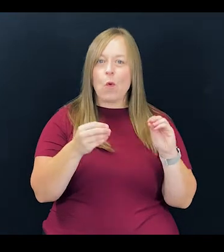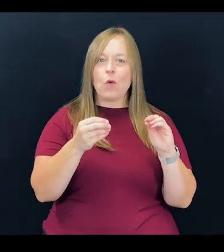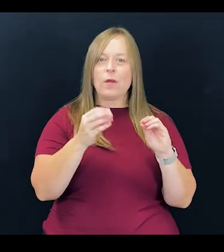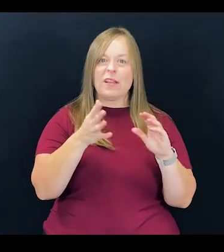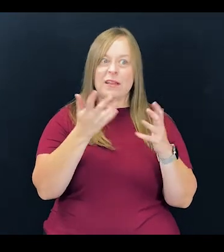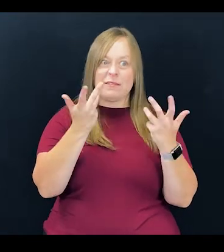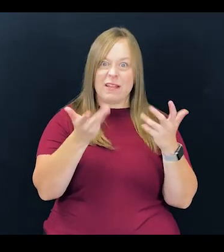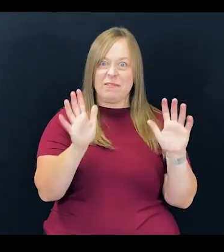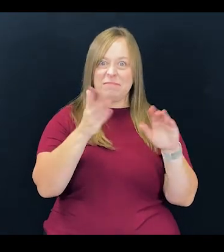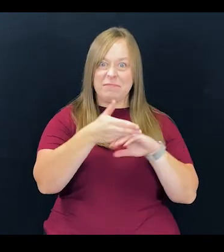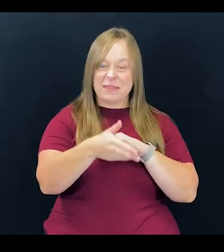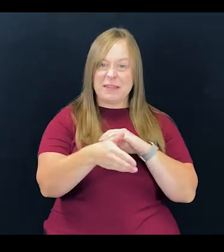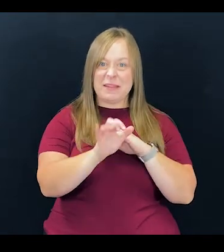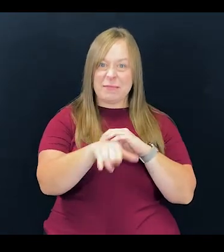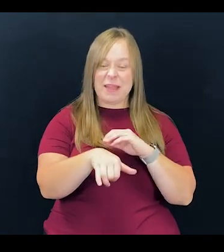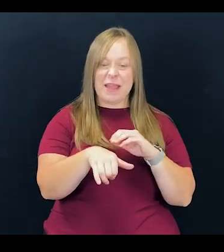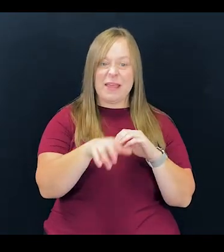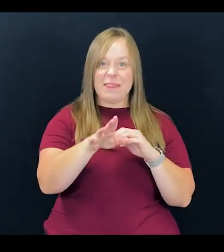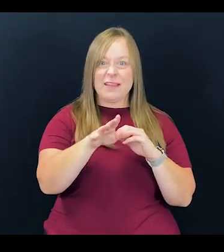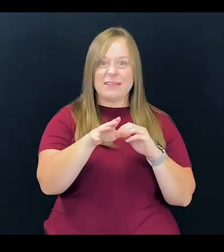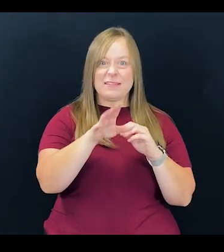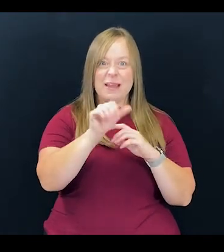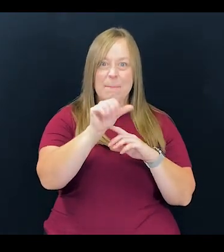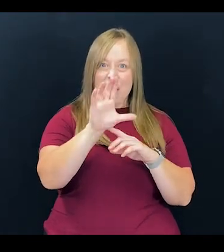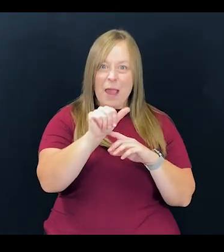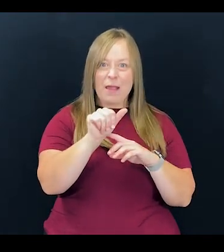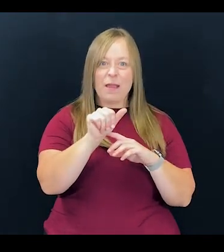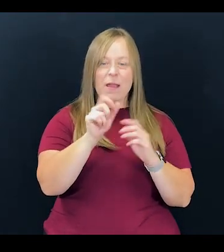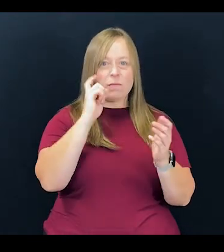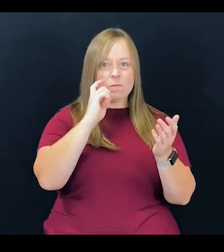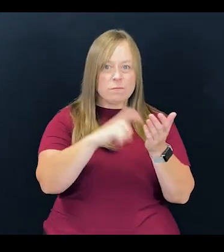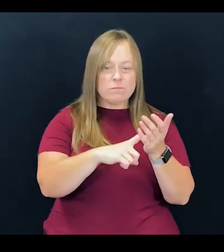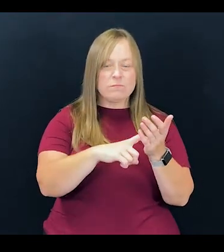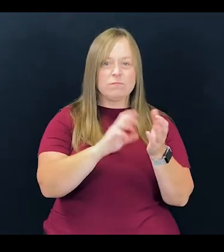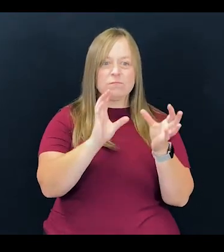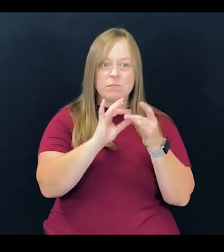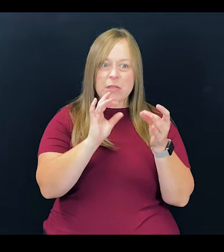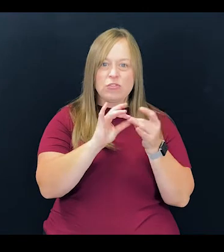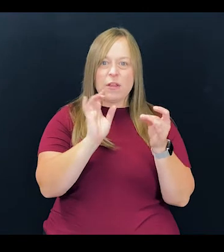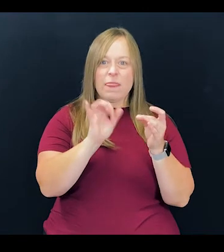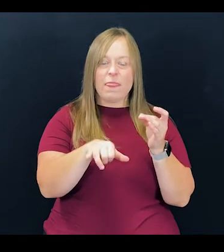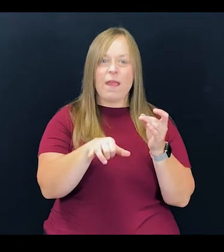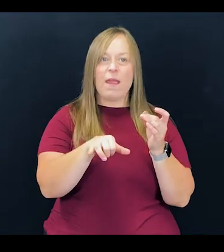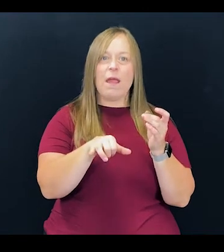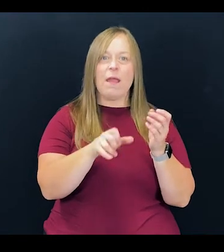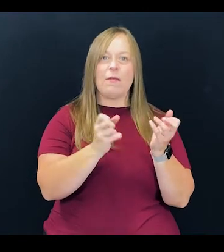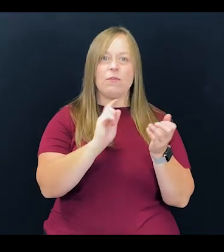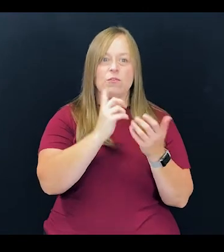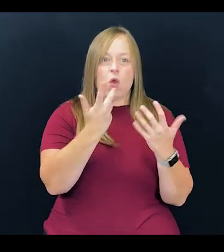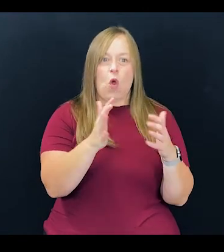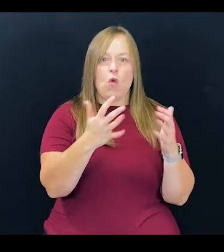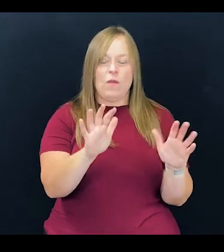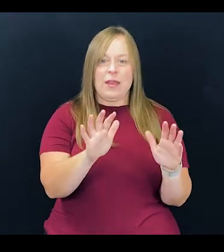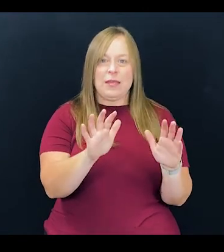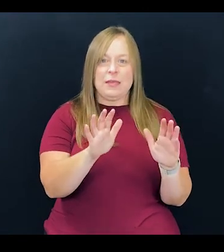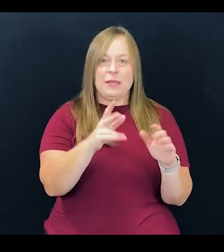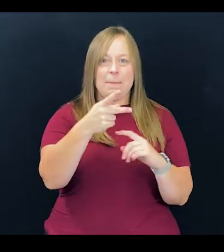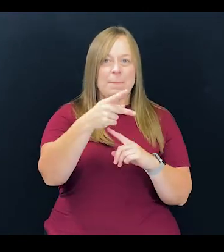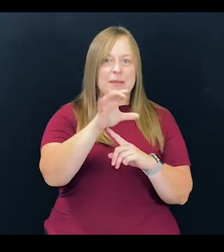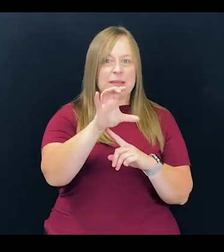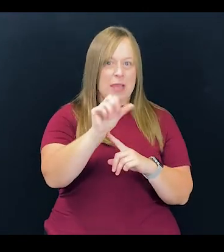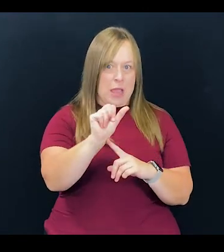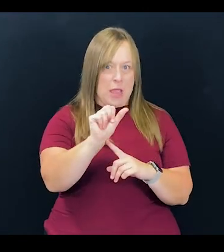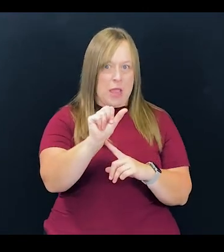particular story and its aftermath, this particular athlete was pointing out the fact that there is